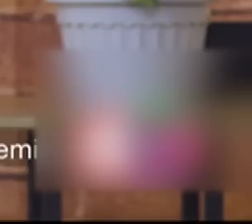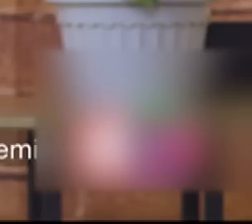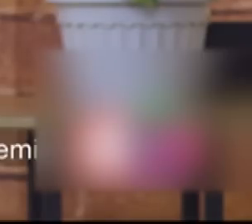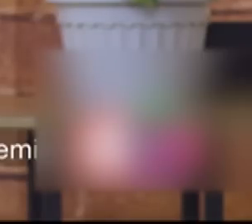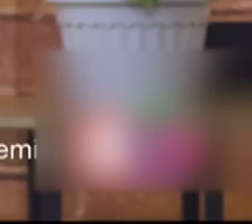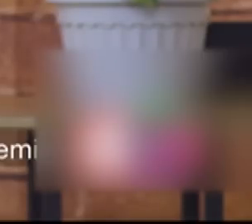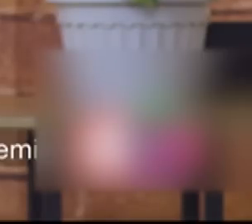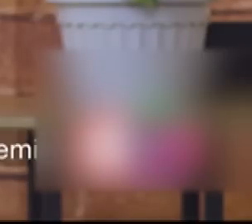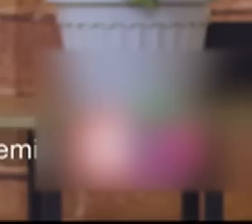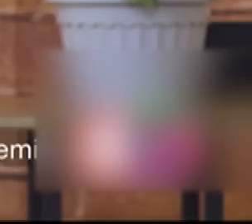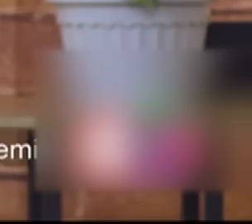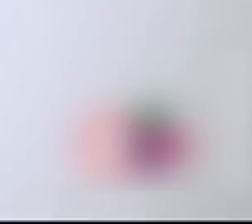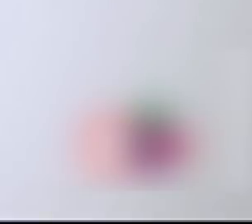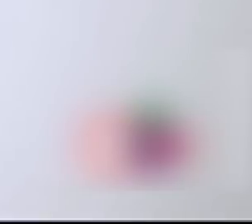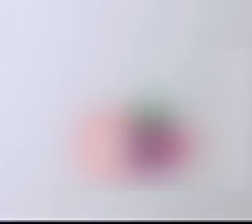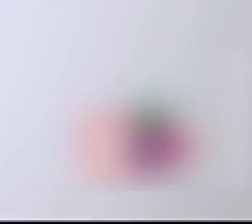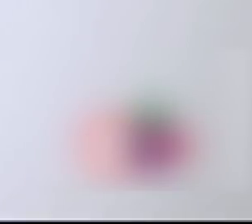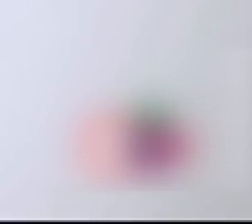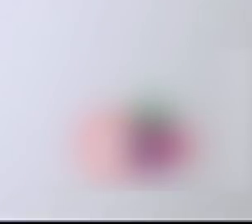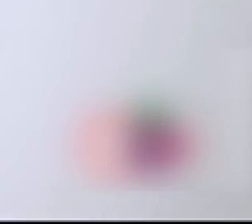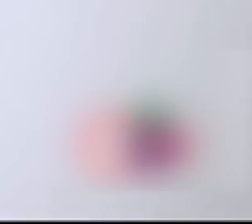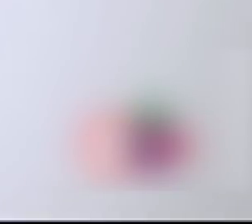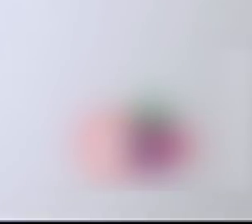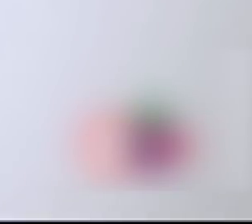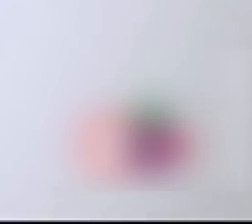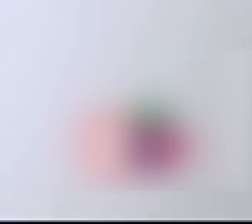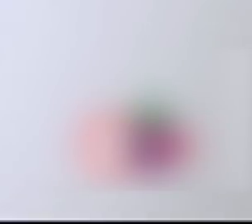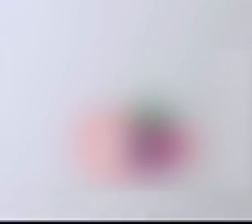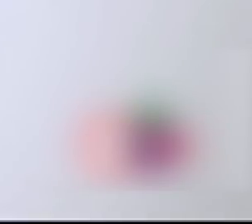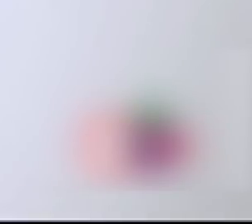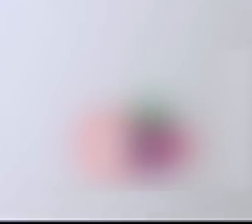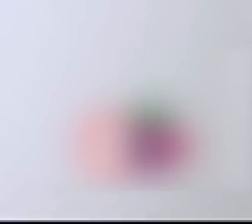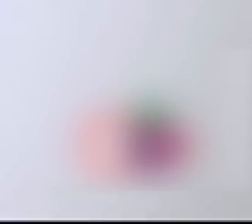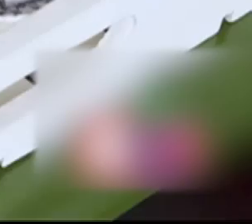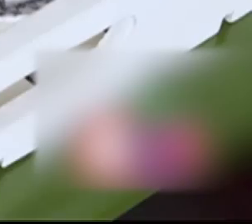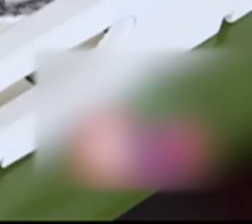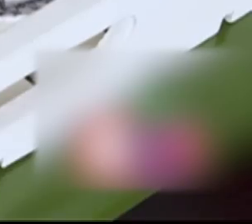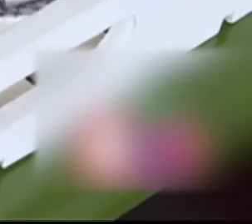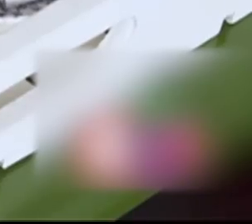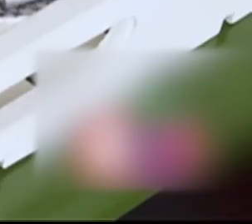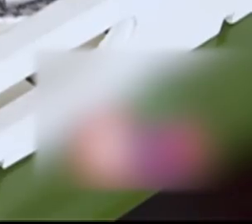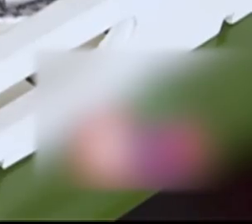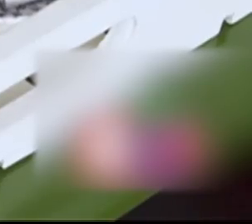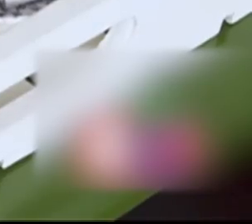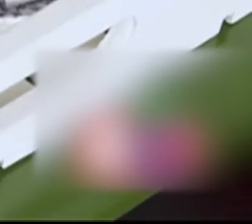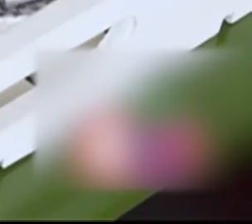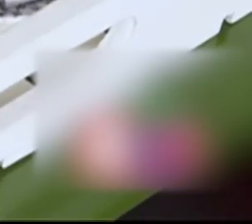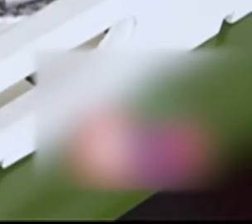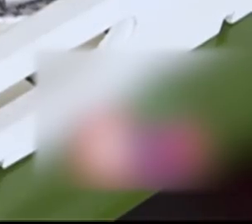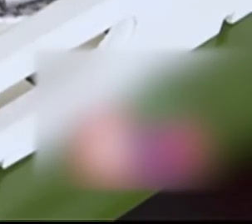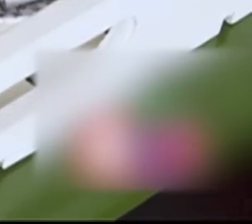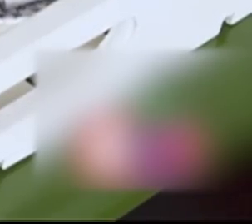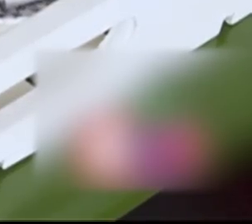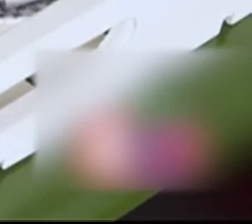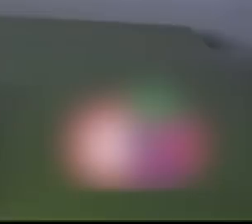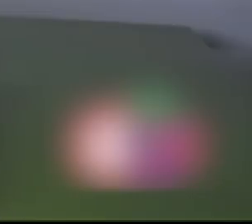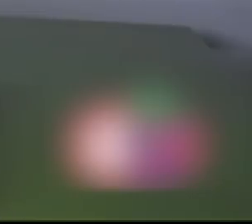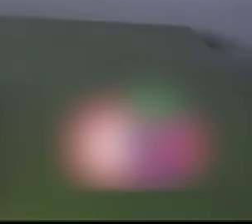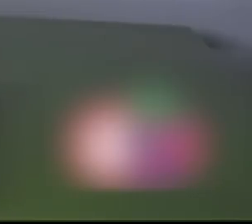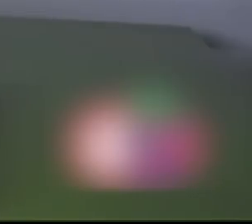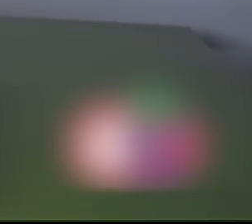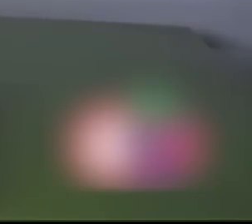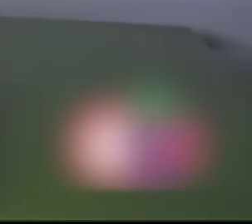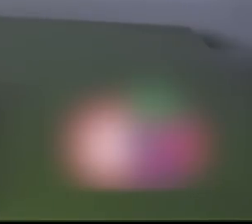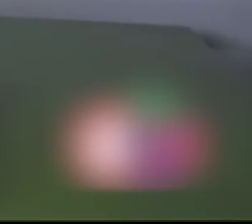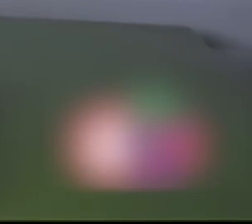Ko gapo ti pandemic. Men may fail but God will never will. Our relationship is stronger as our faith